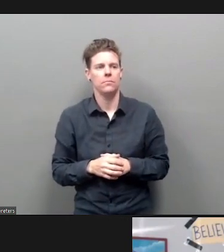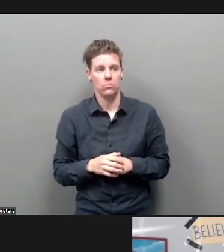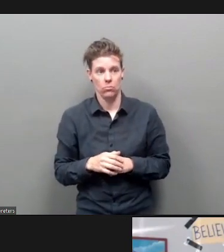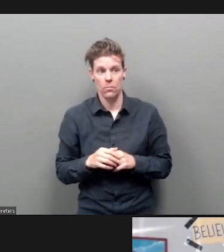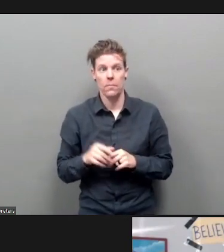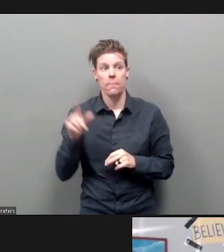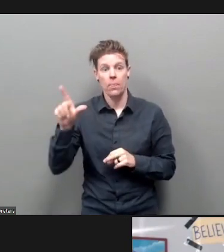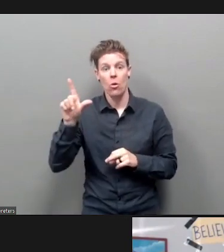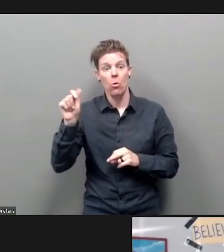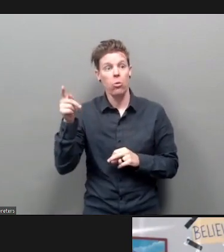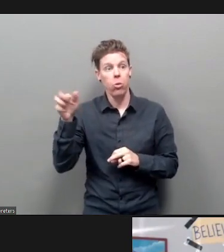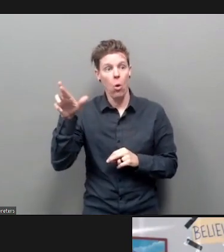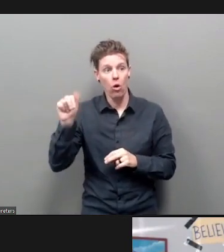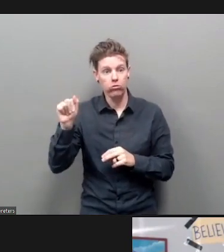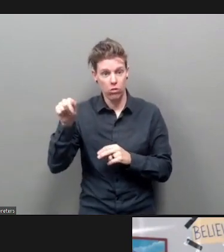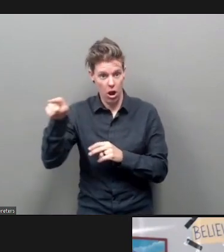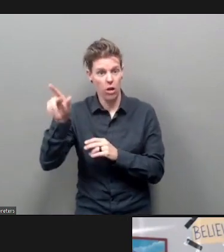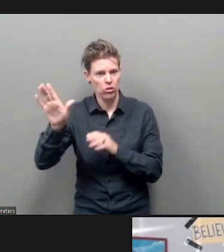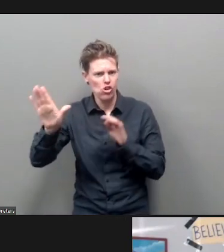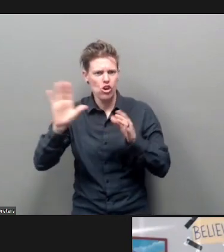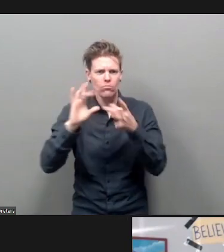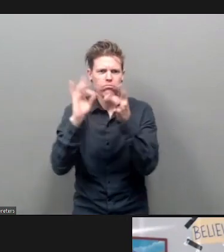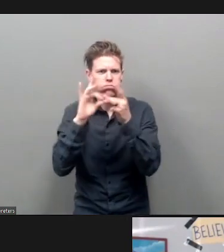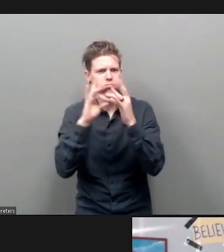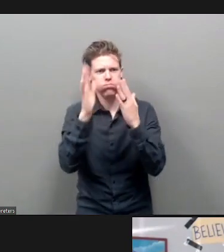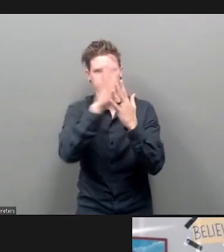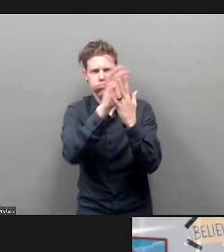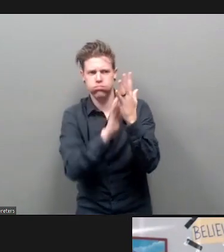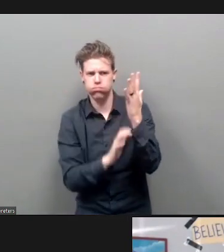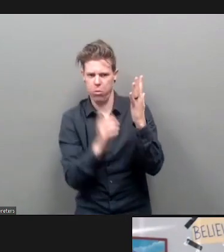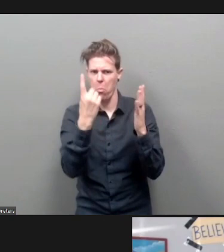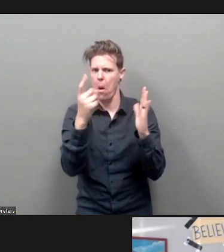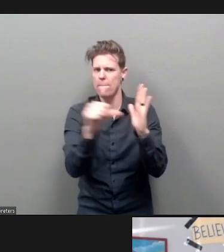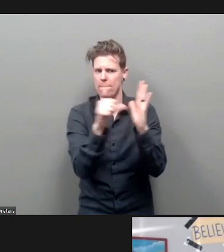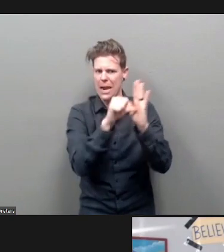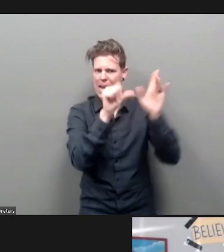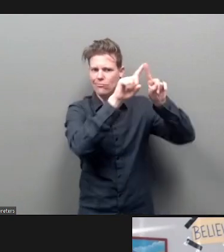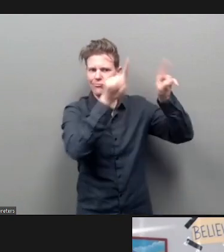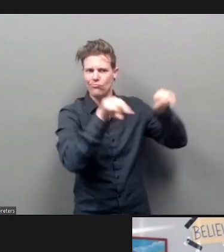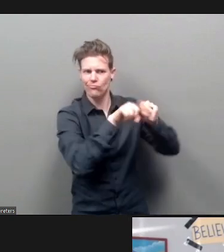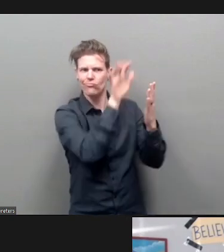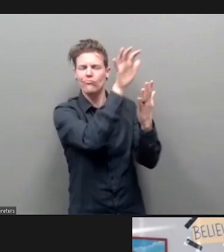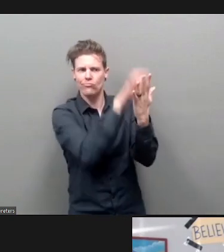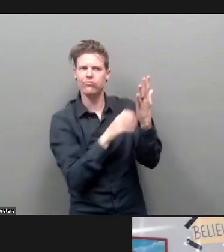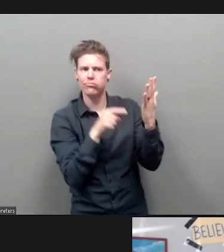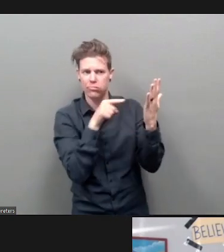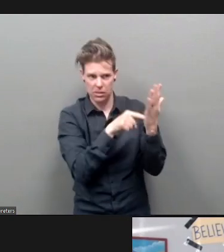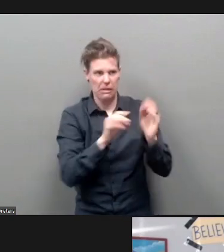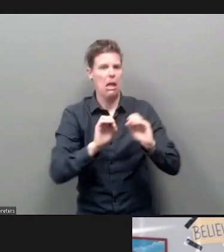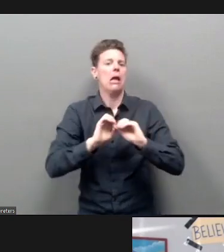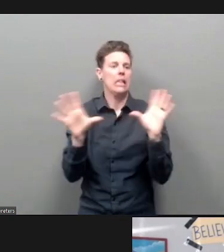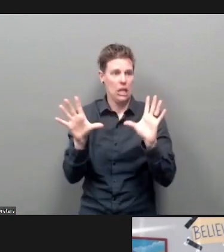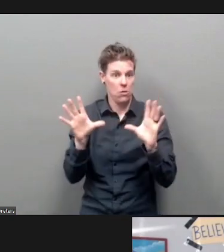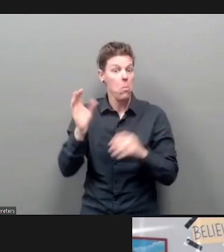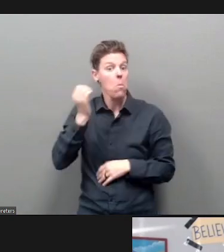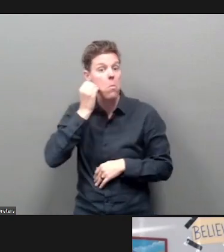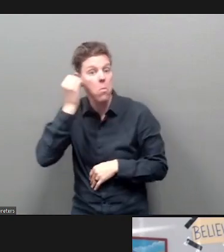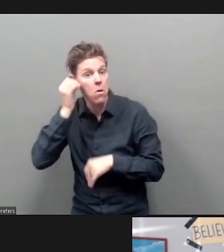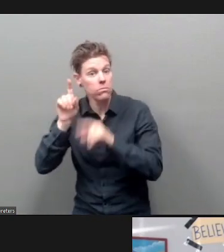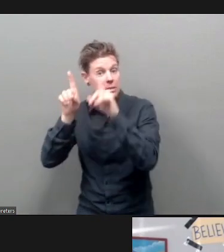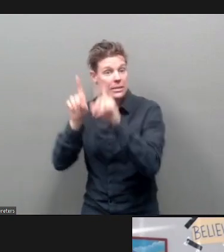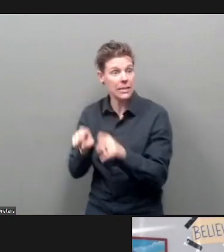clarifies that. Typically, the home testing, rapid antigen